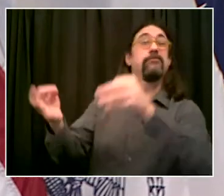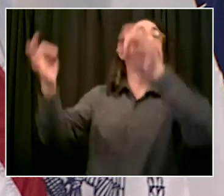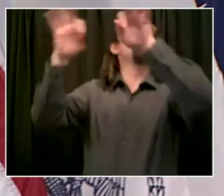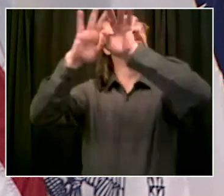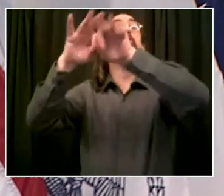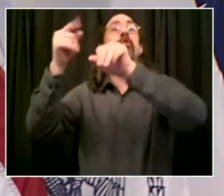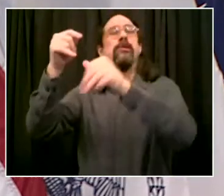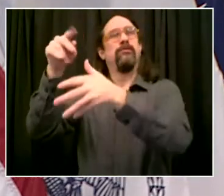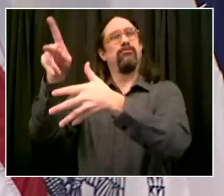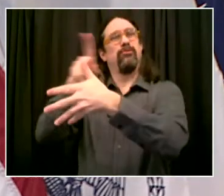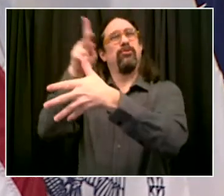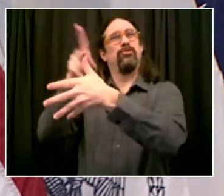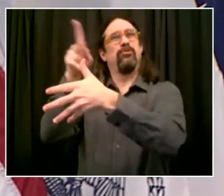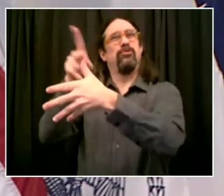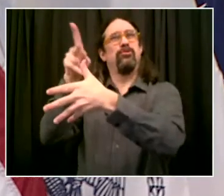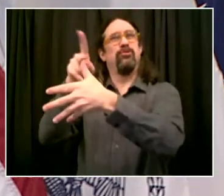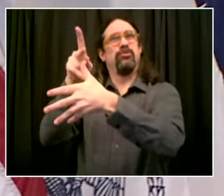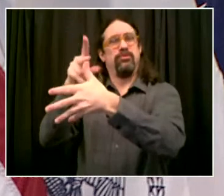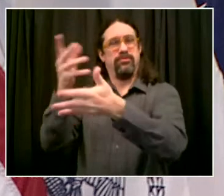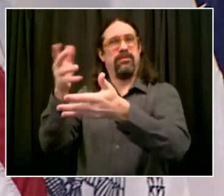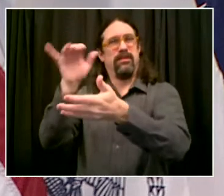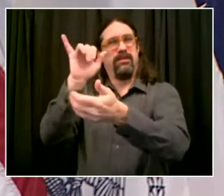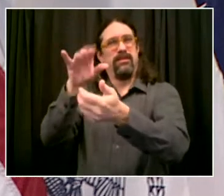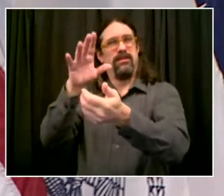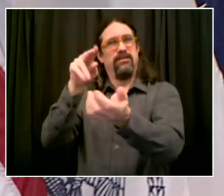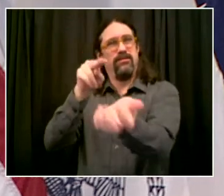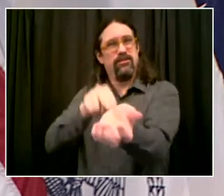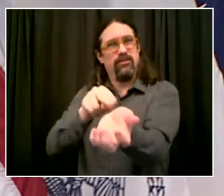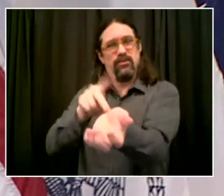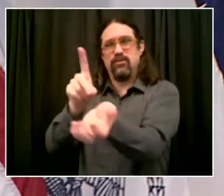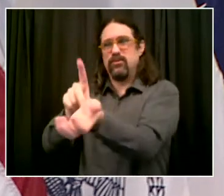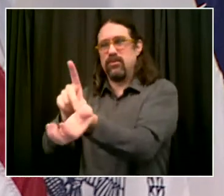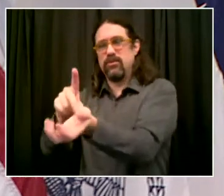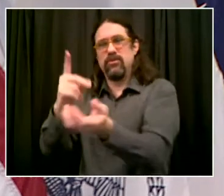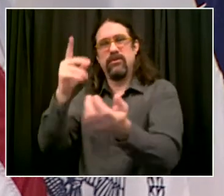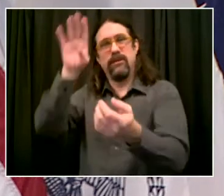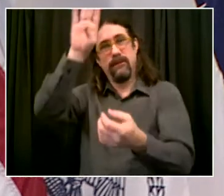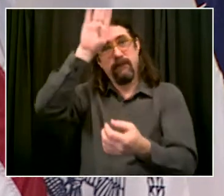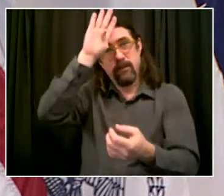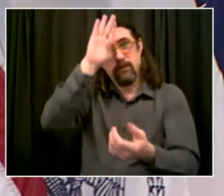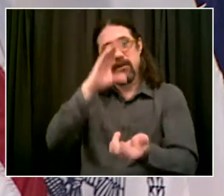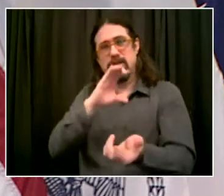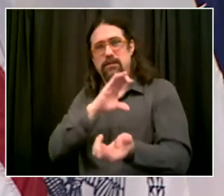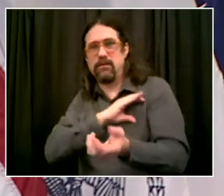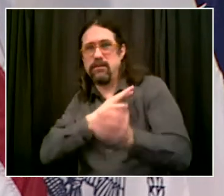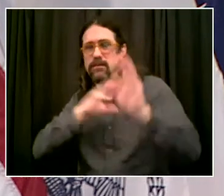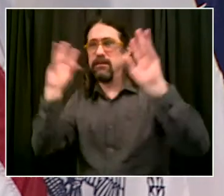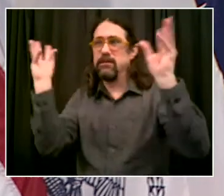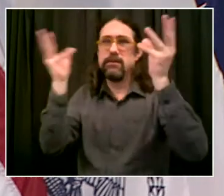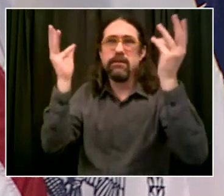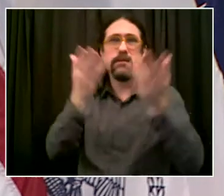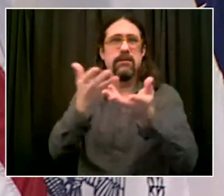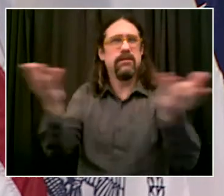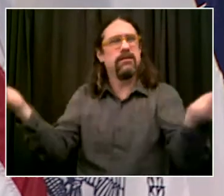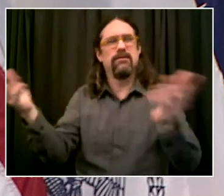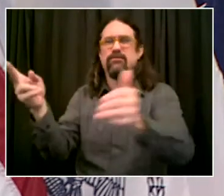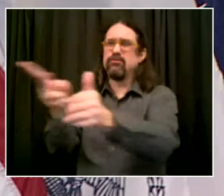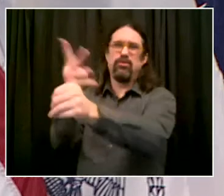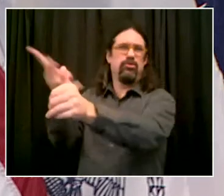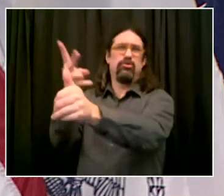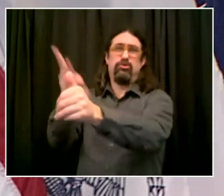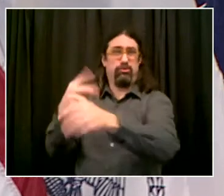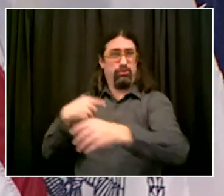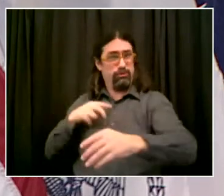need it. By our rules, they need it more than I need it. So that's what I'm doing. The First Lady is in a